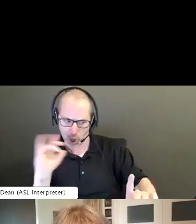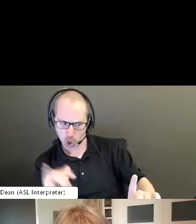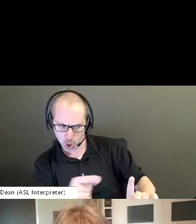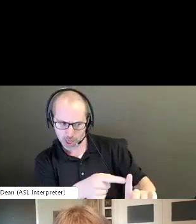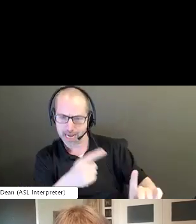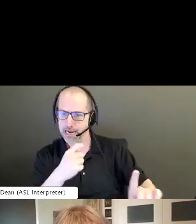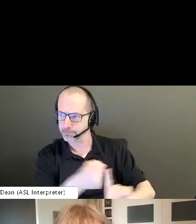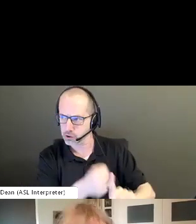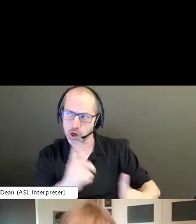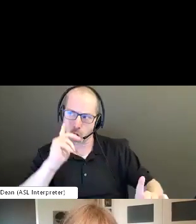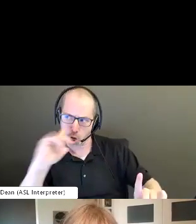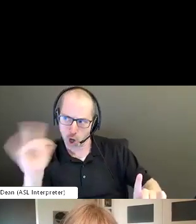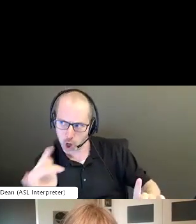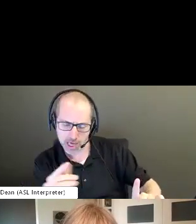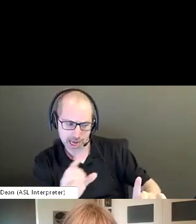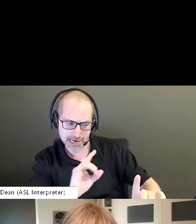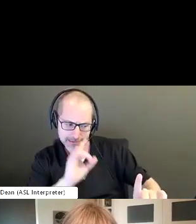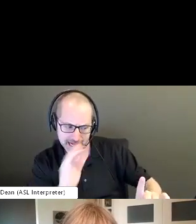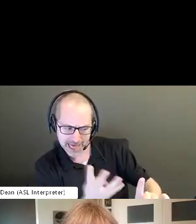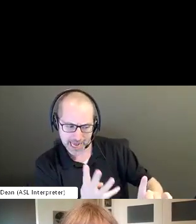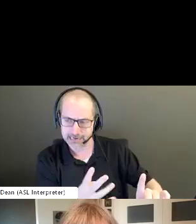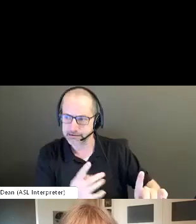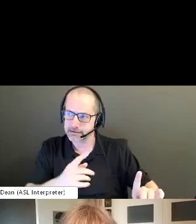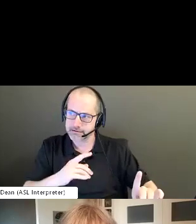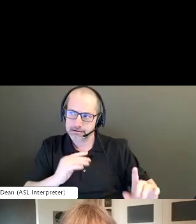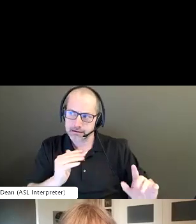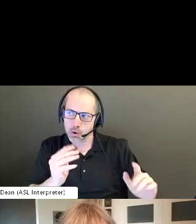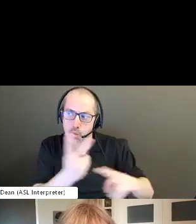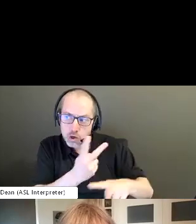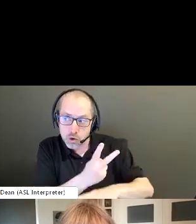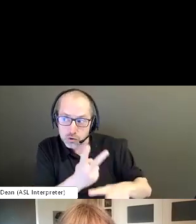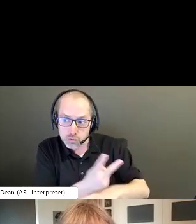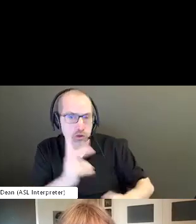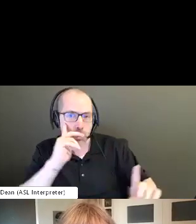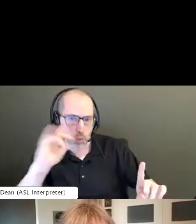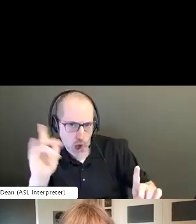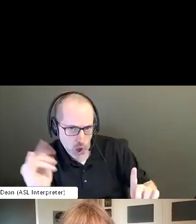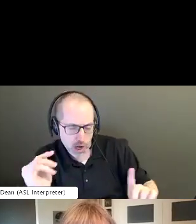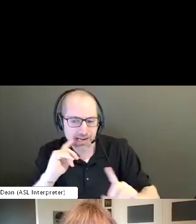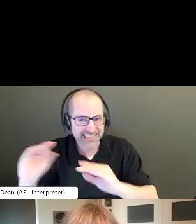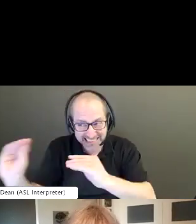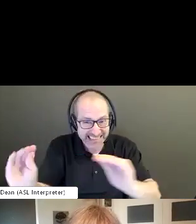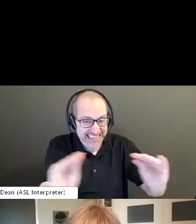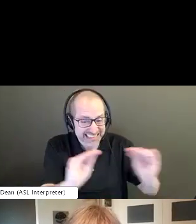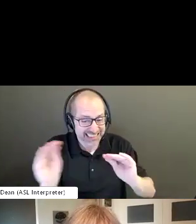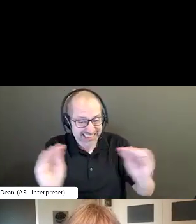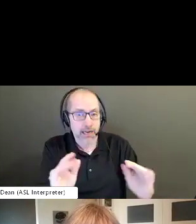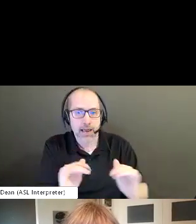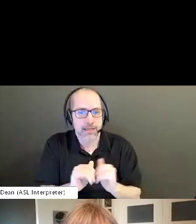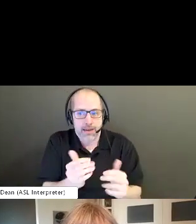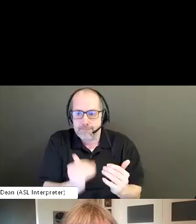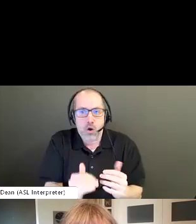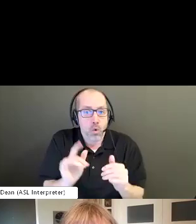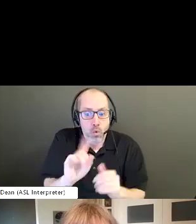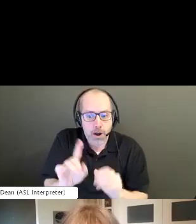risk, how to respond safely and effectively, and where to find help in their community, we would be delivering on